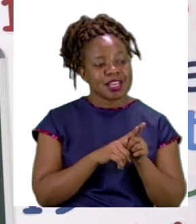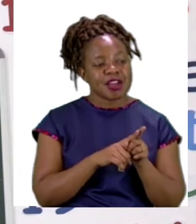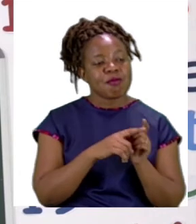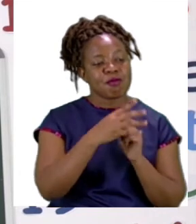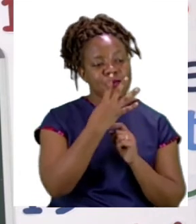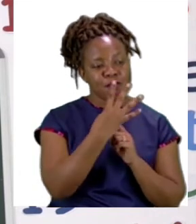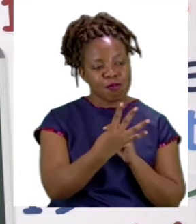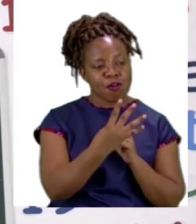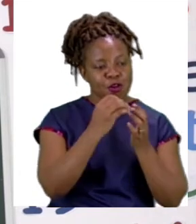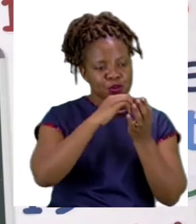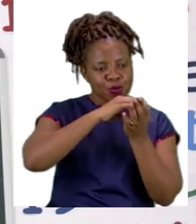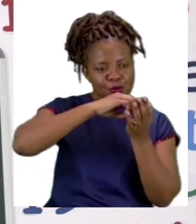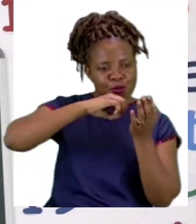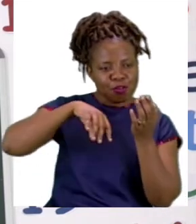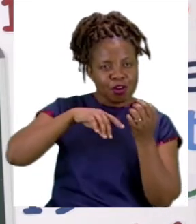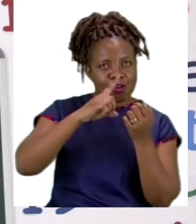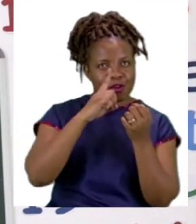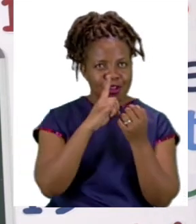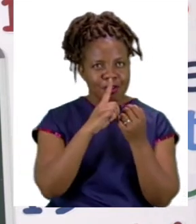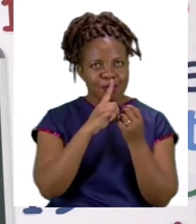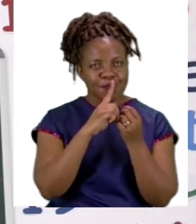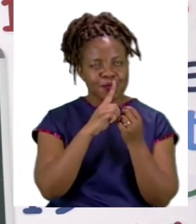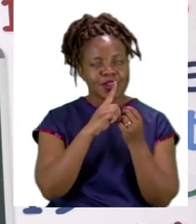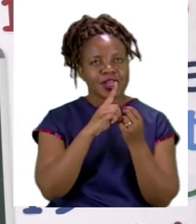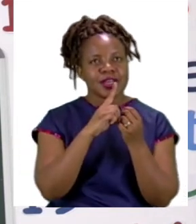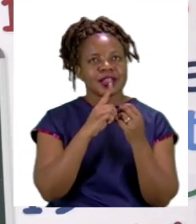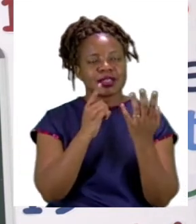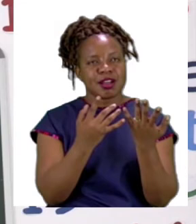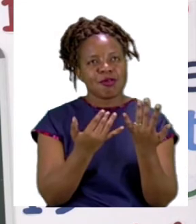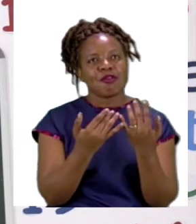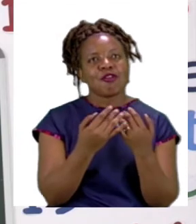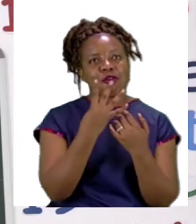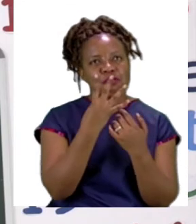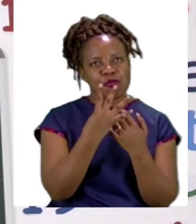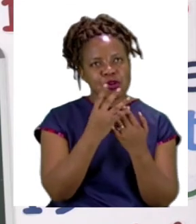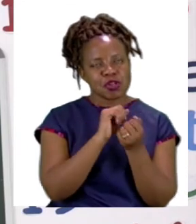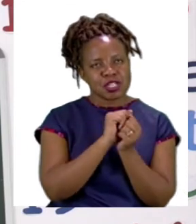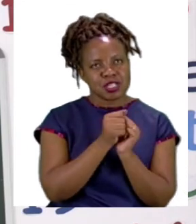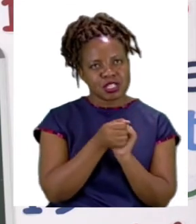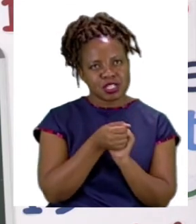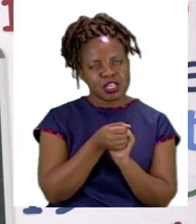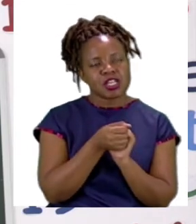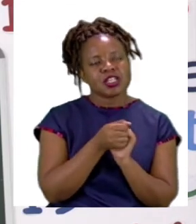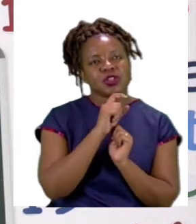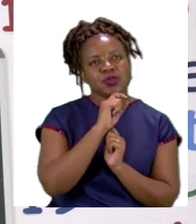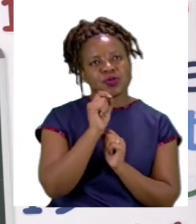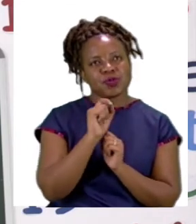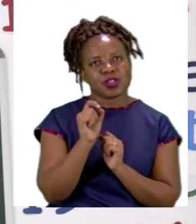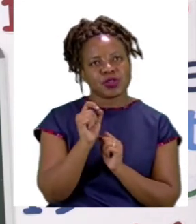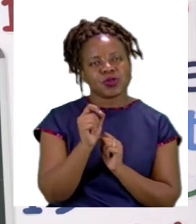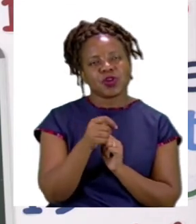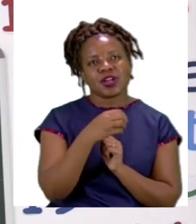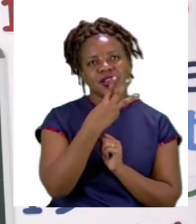Mr. Hundreds. So now we have enough to continue. So instead of saying 5 take